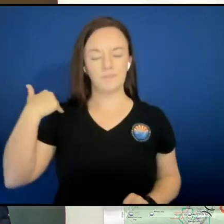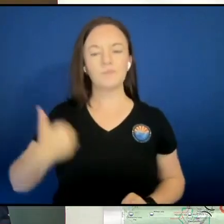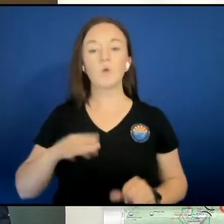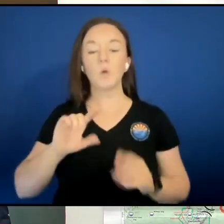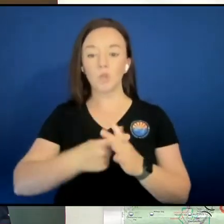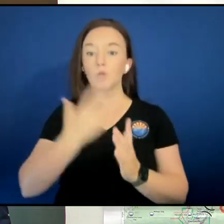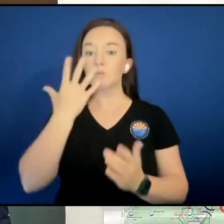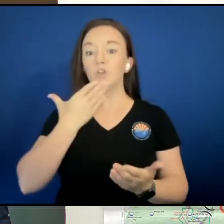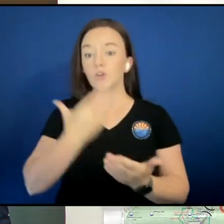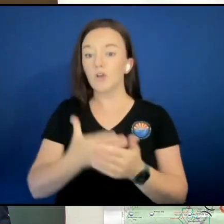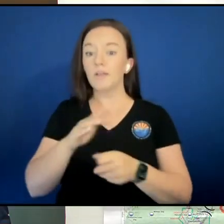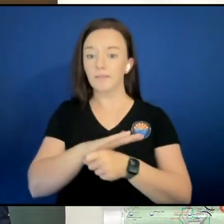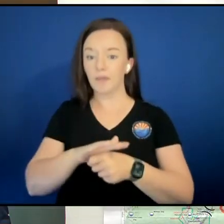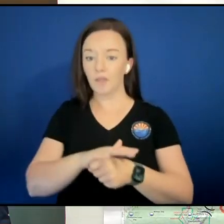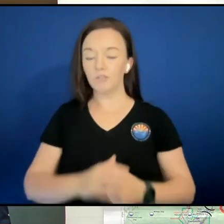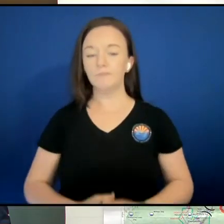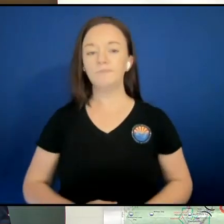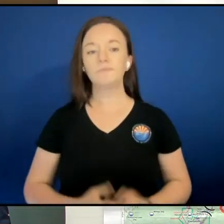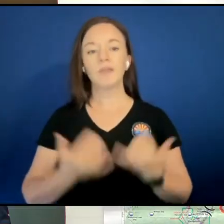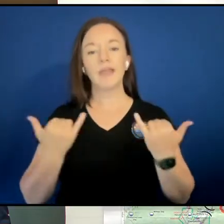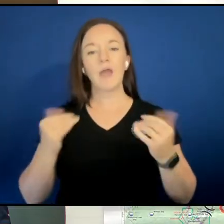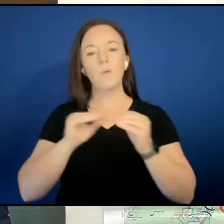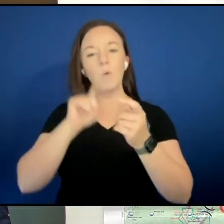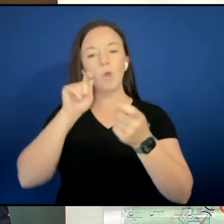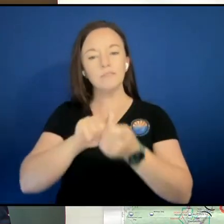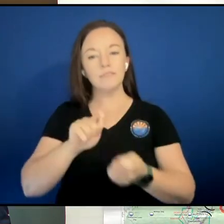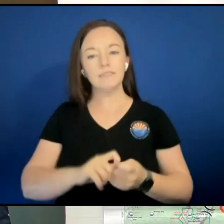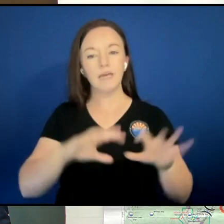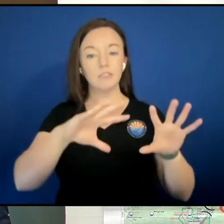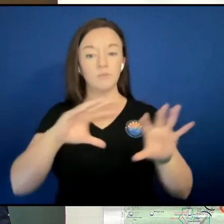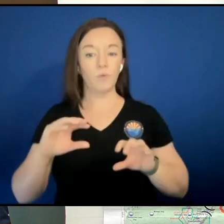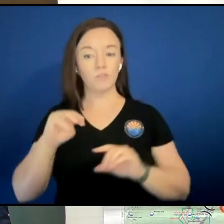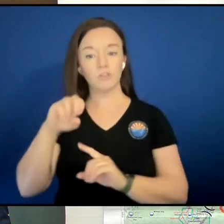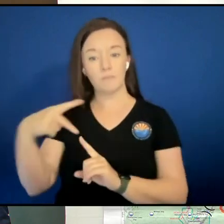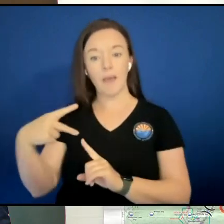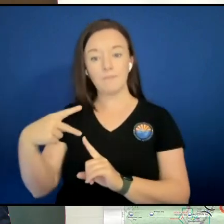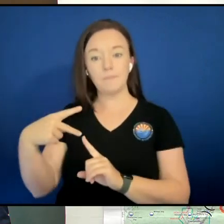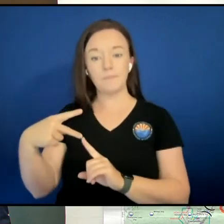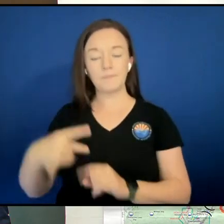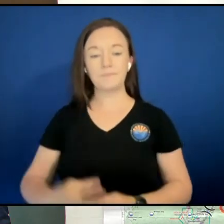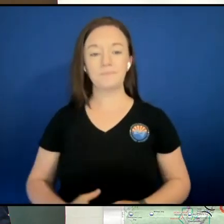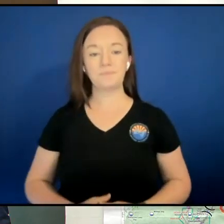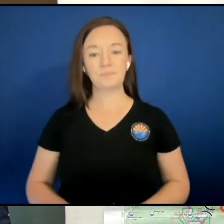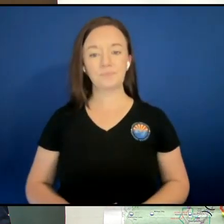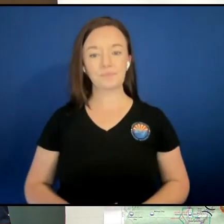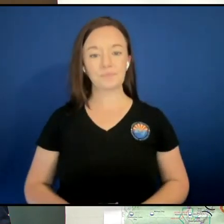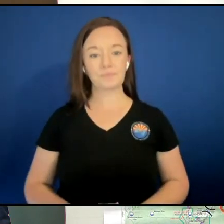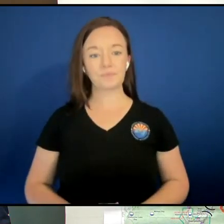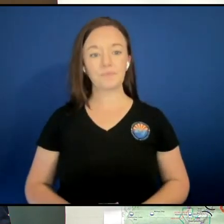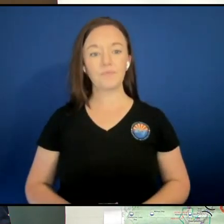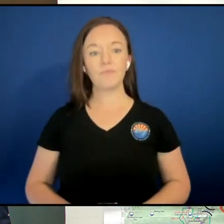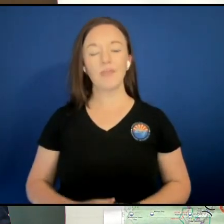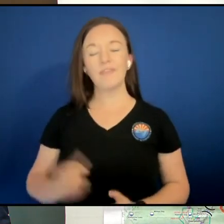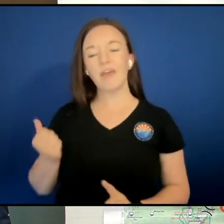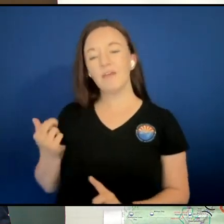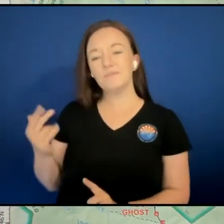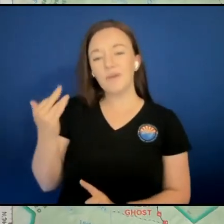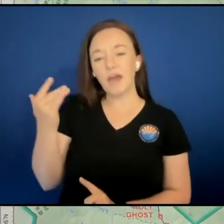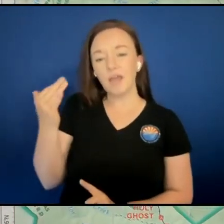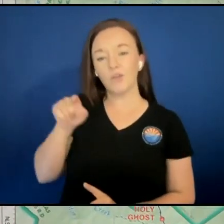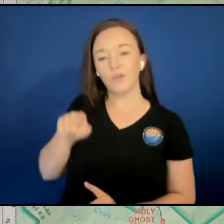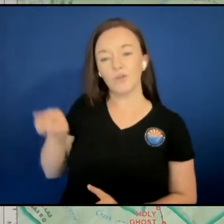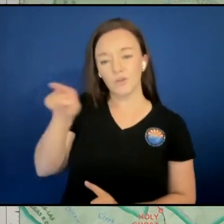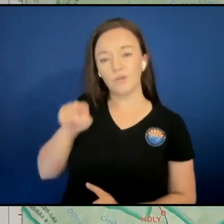to our more detailed suppression map over here. This fire, we continue to monitor this piece in